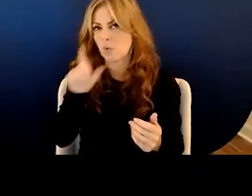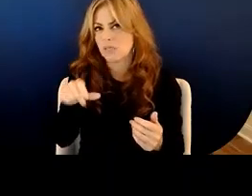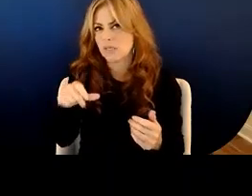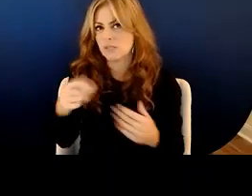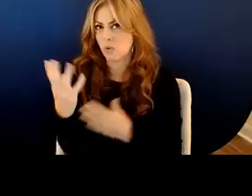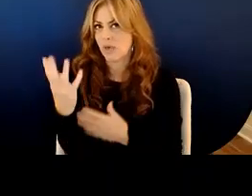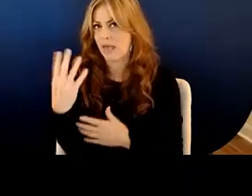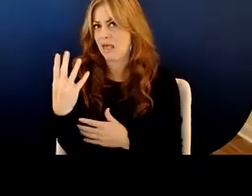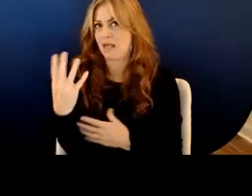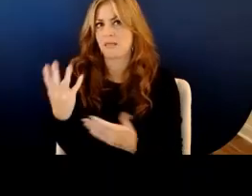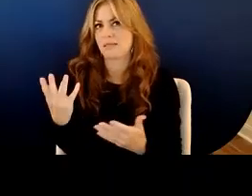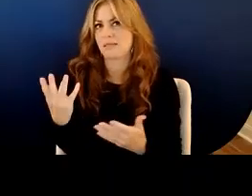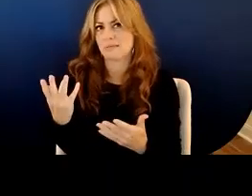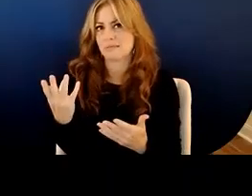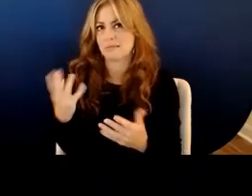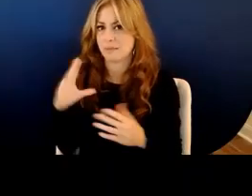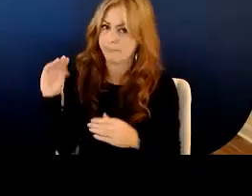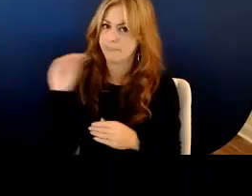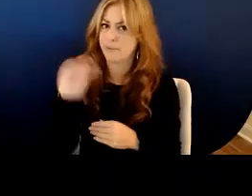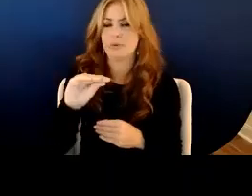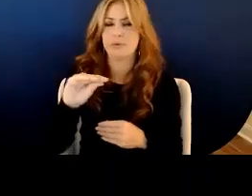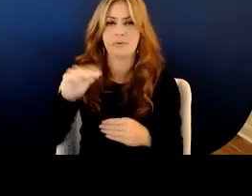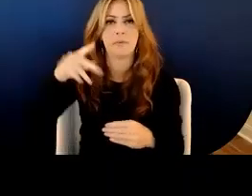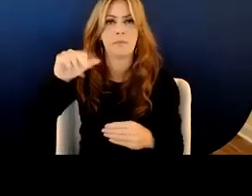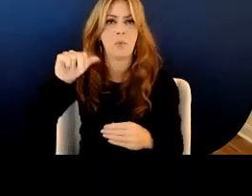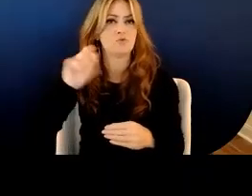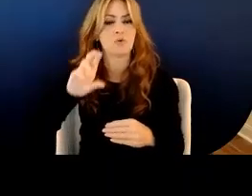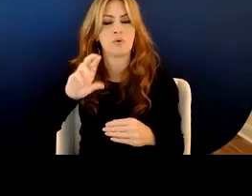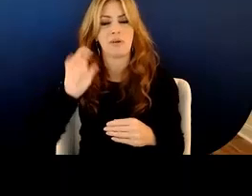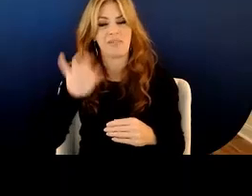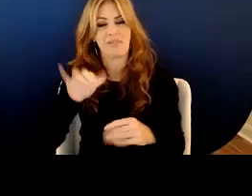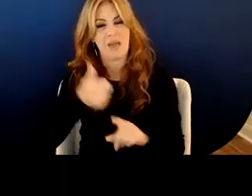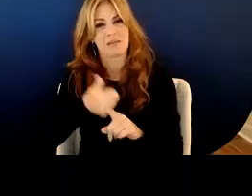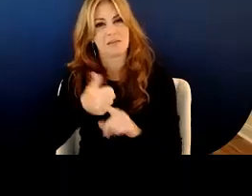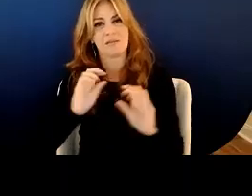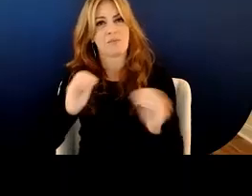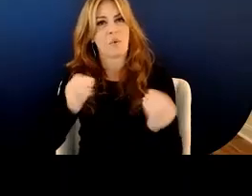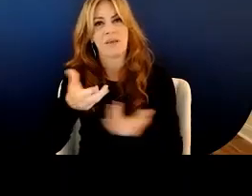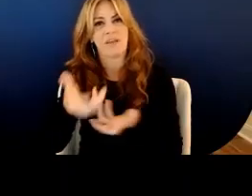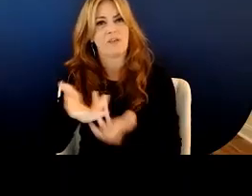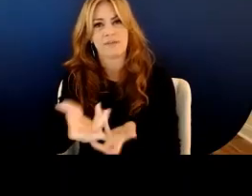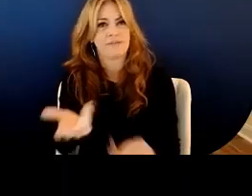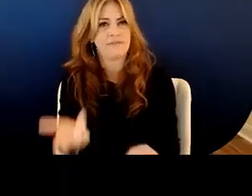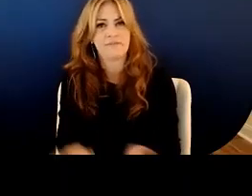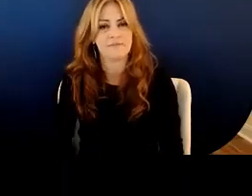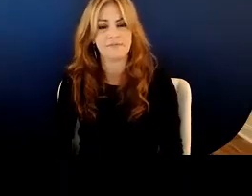adding much because it doesn't have that interactive dimension unless you use the interactive dimension.